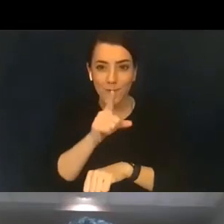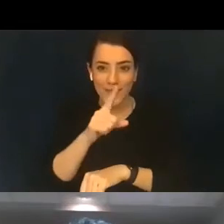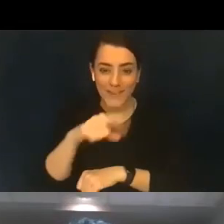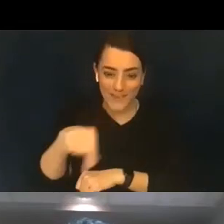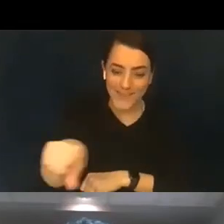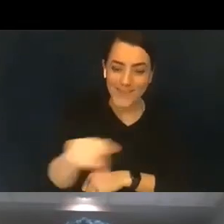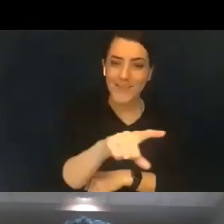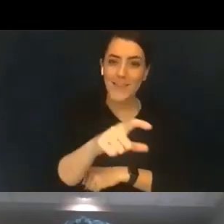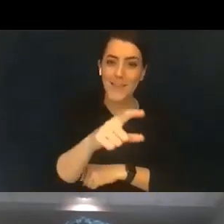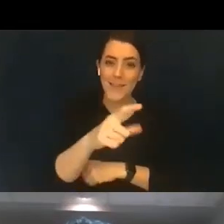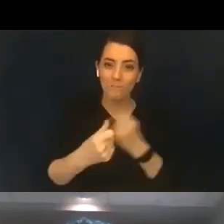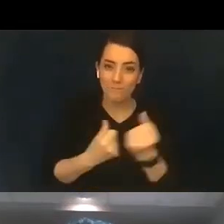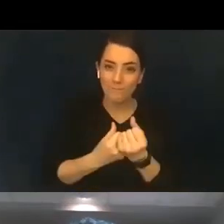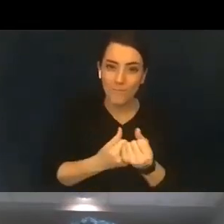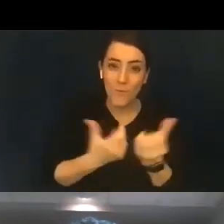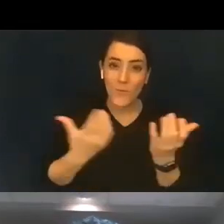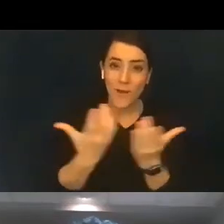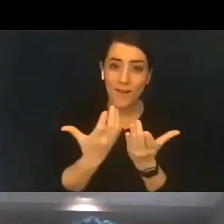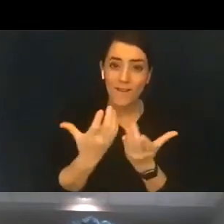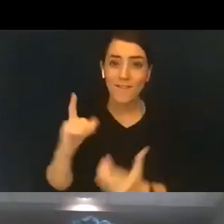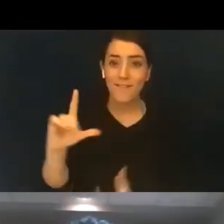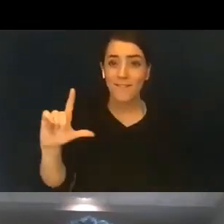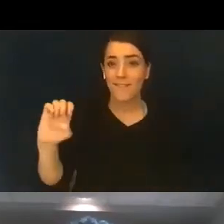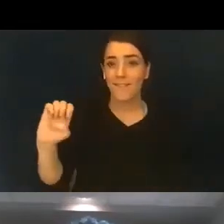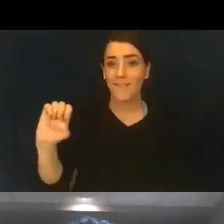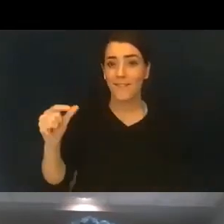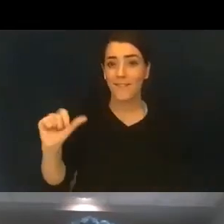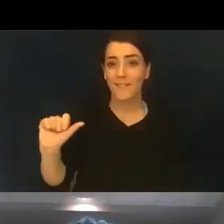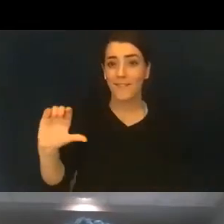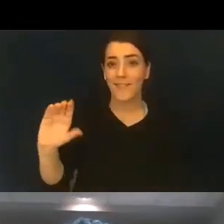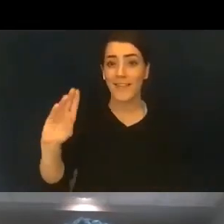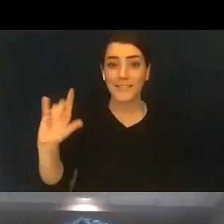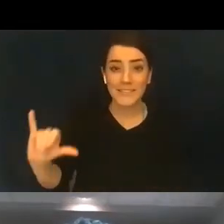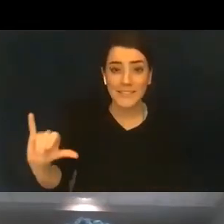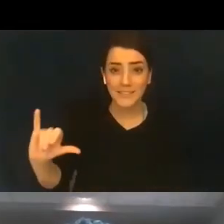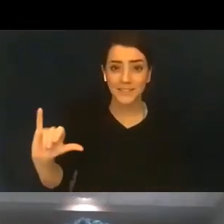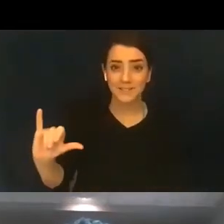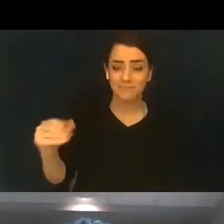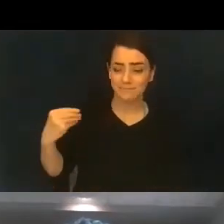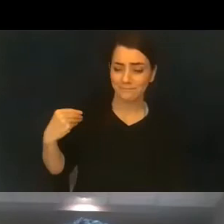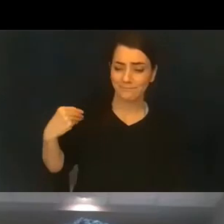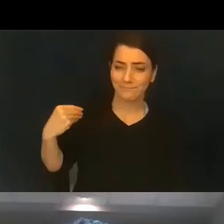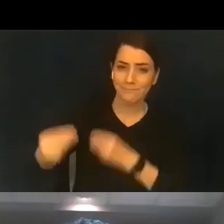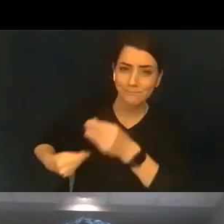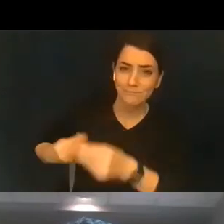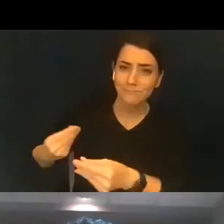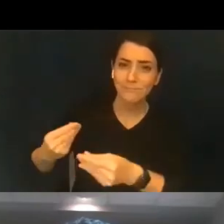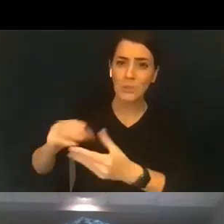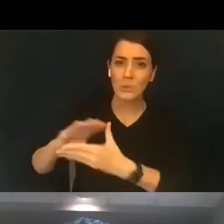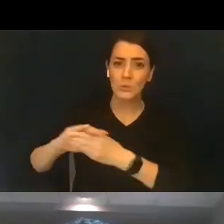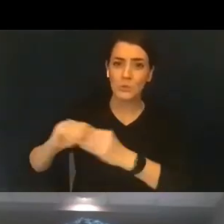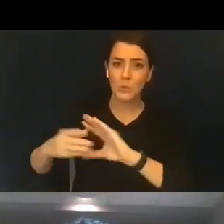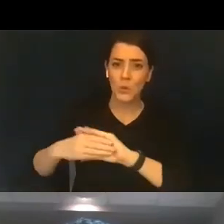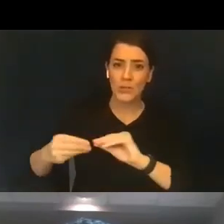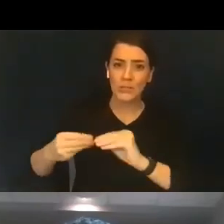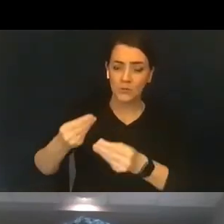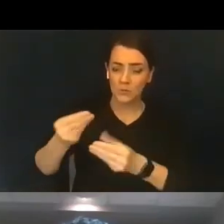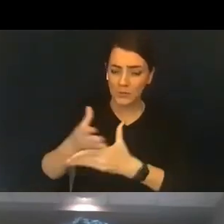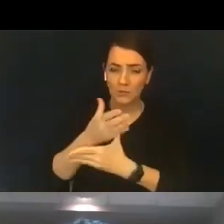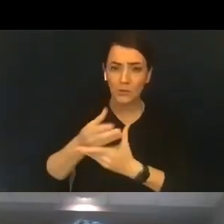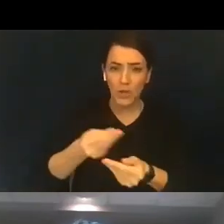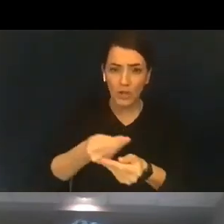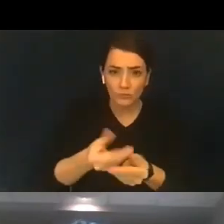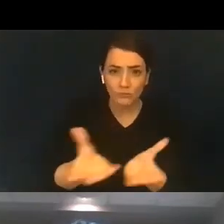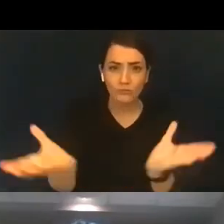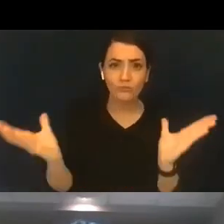legacy. They were looking for meaning for their presence here in